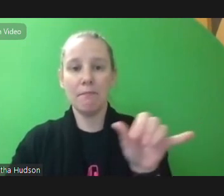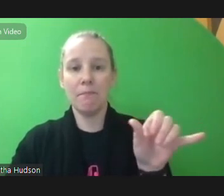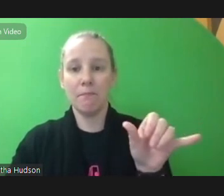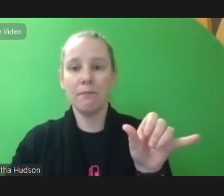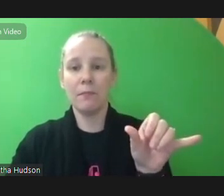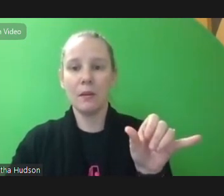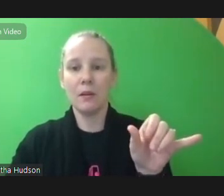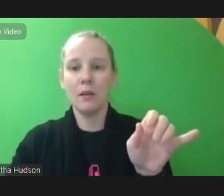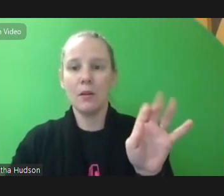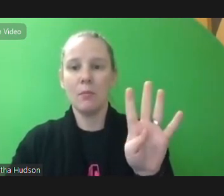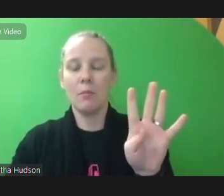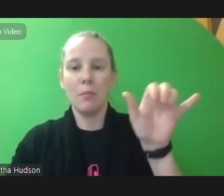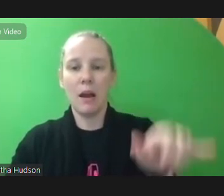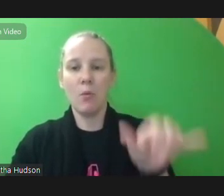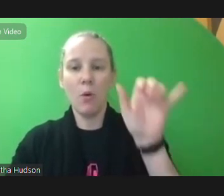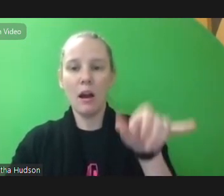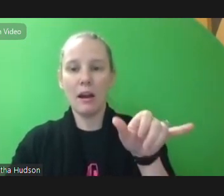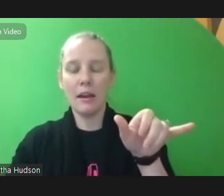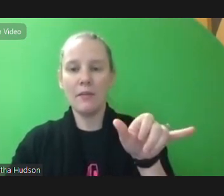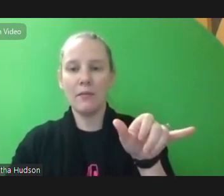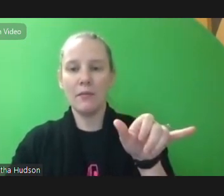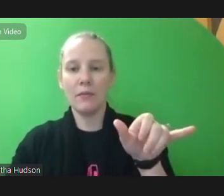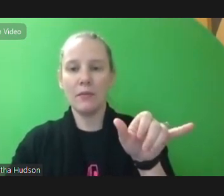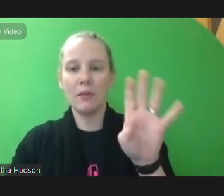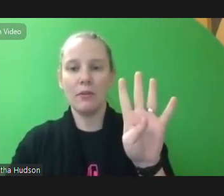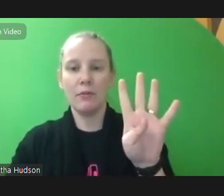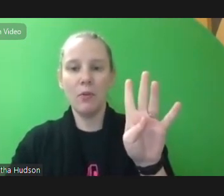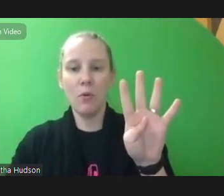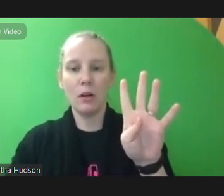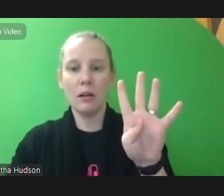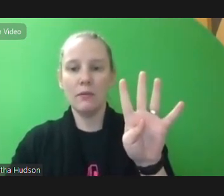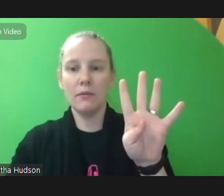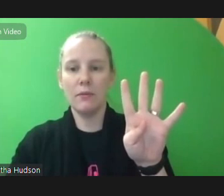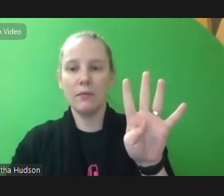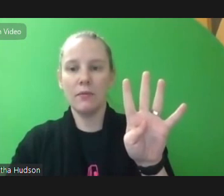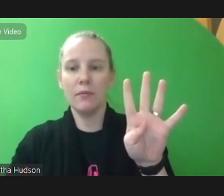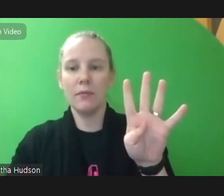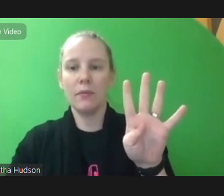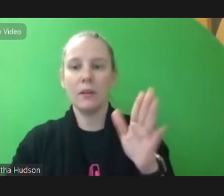same, but my y of 4